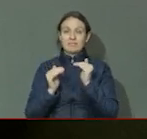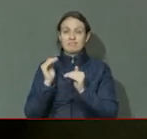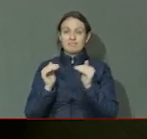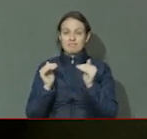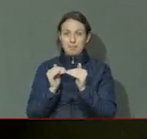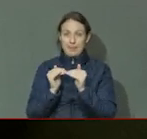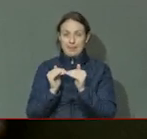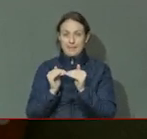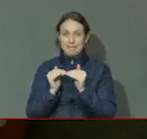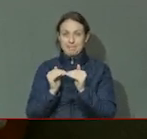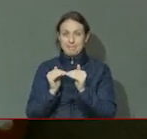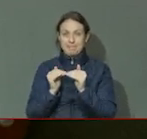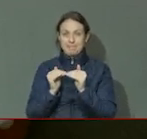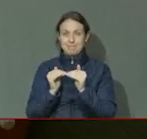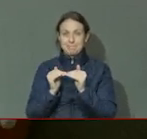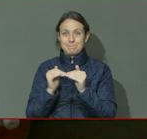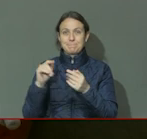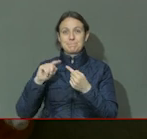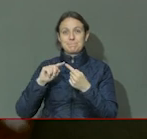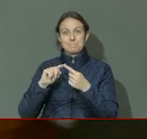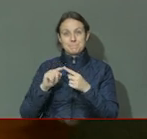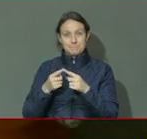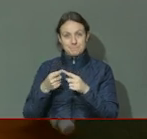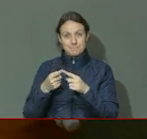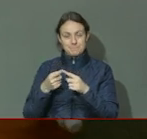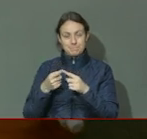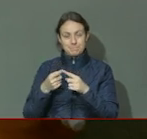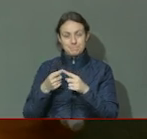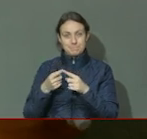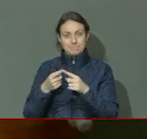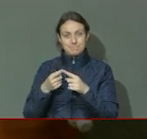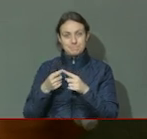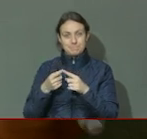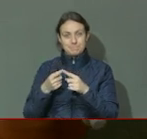equilibrium point shifted